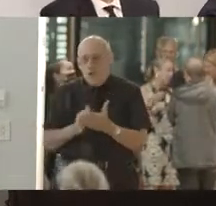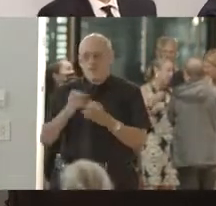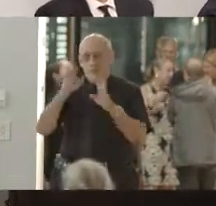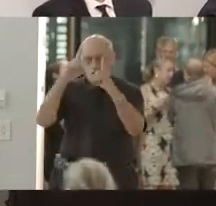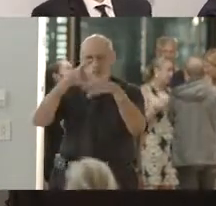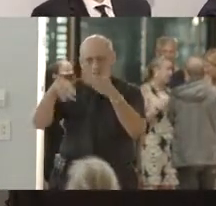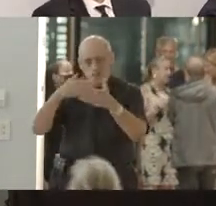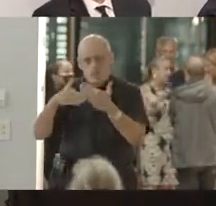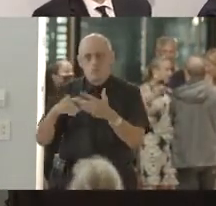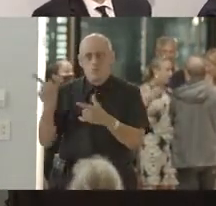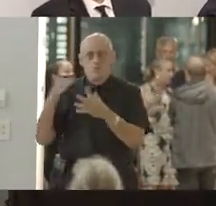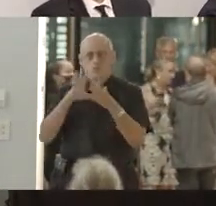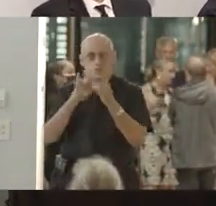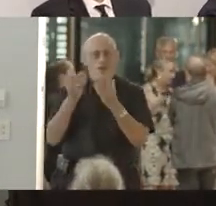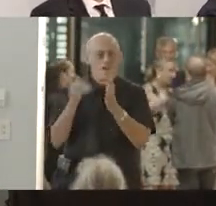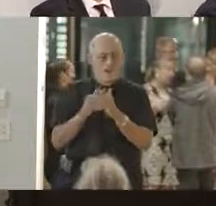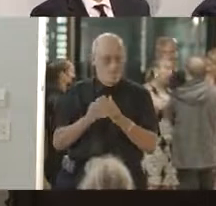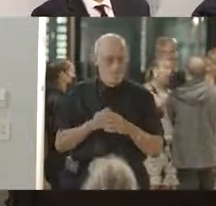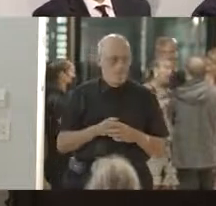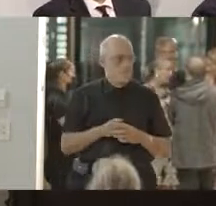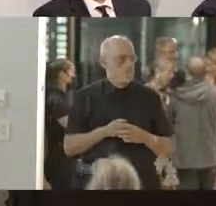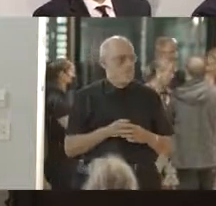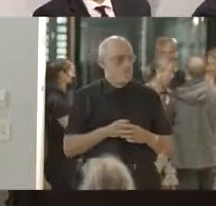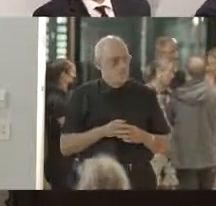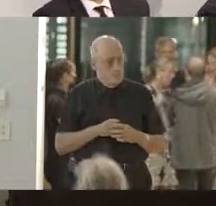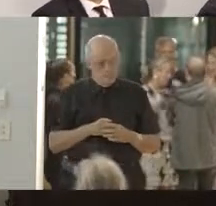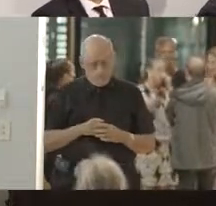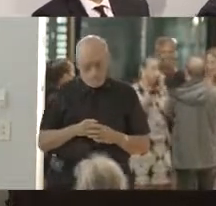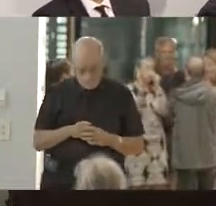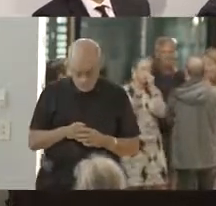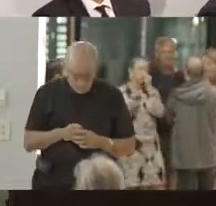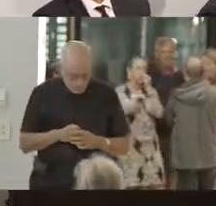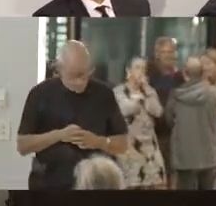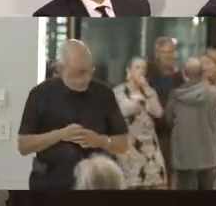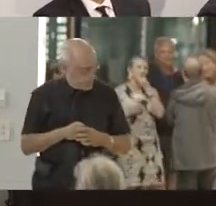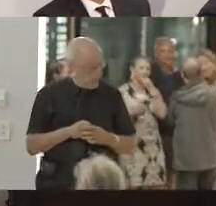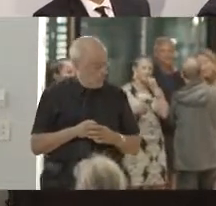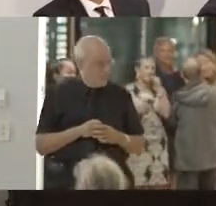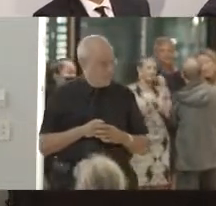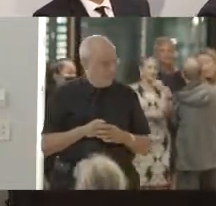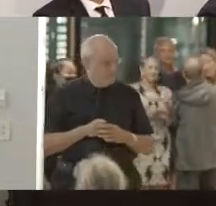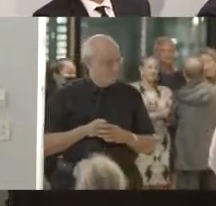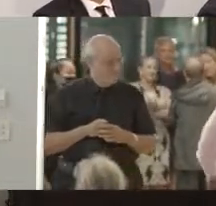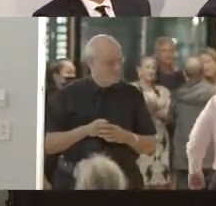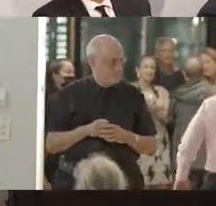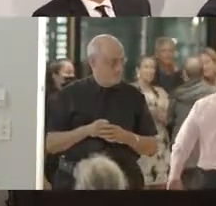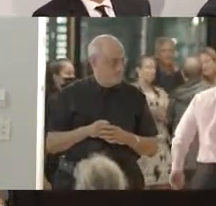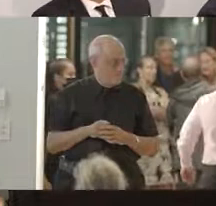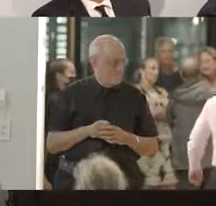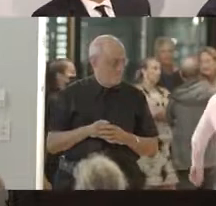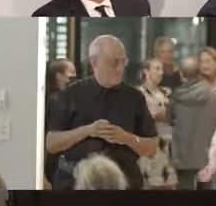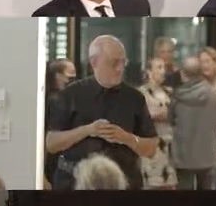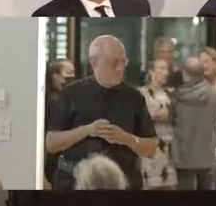So the question that's being asked is a reference to another project in the city where floodgates had to be put